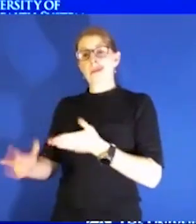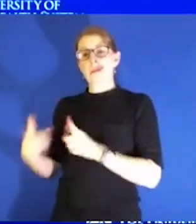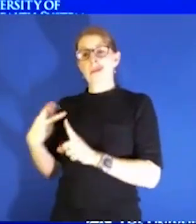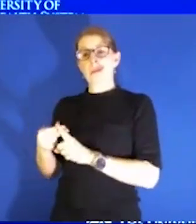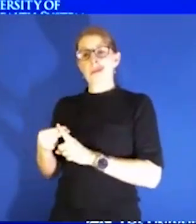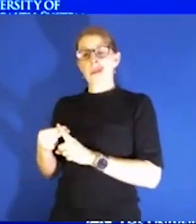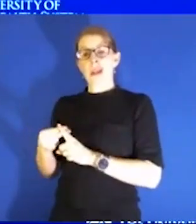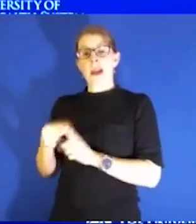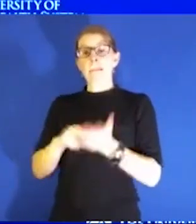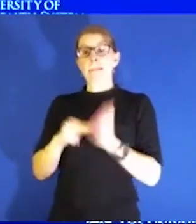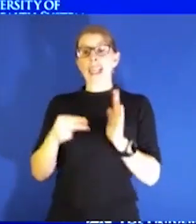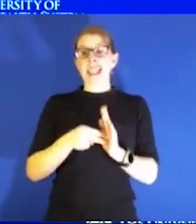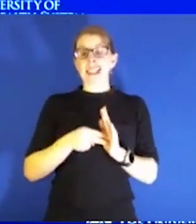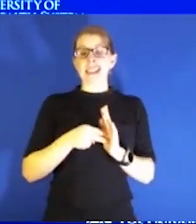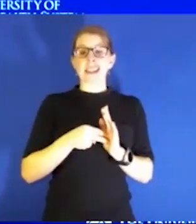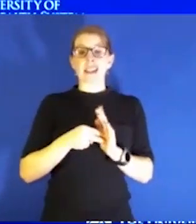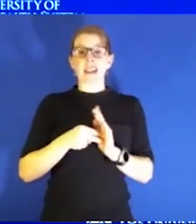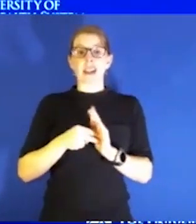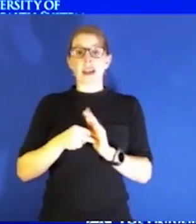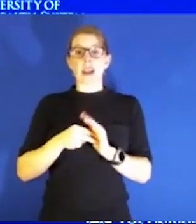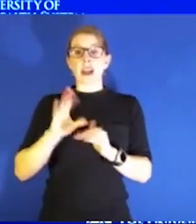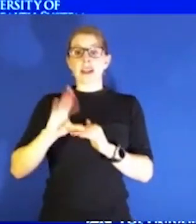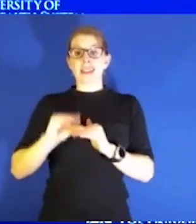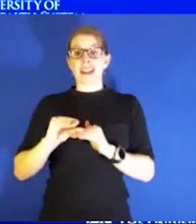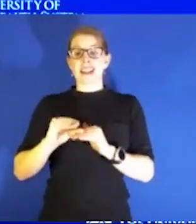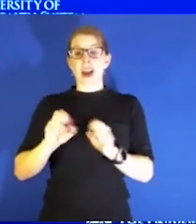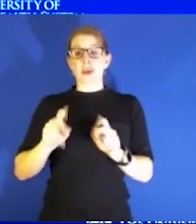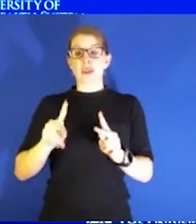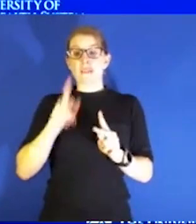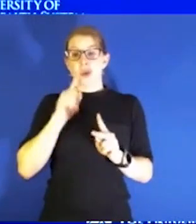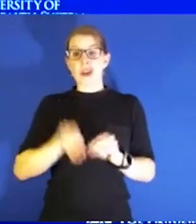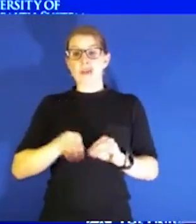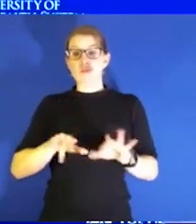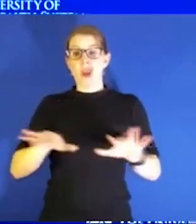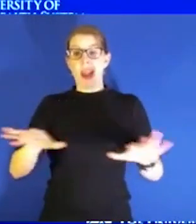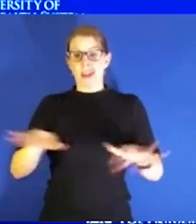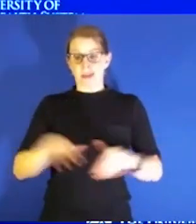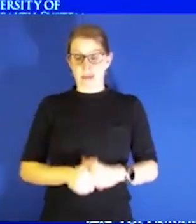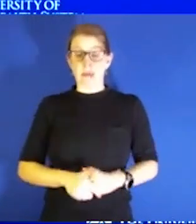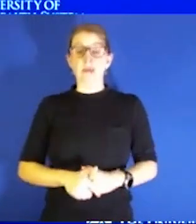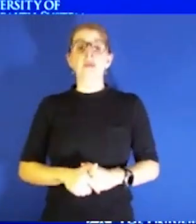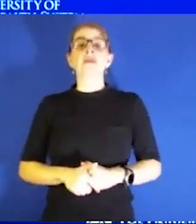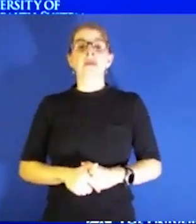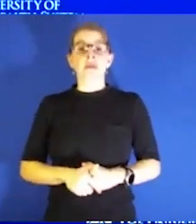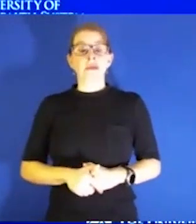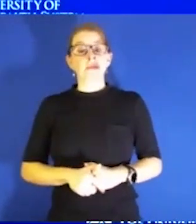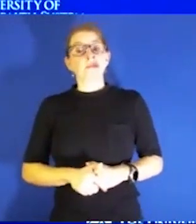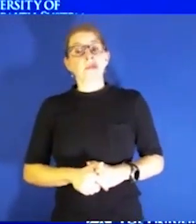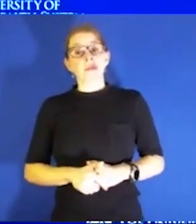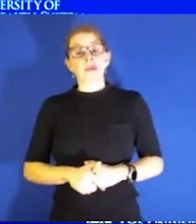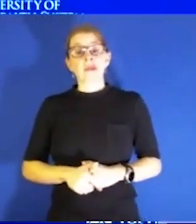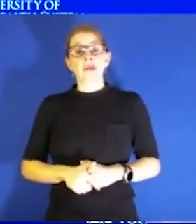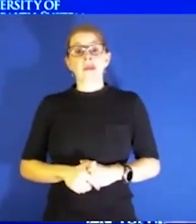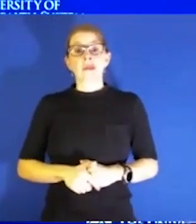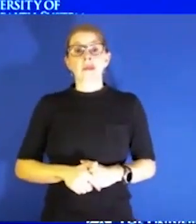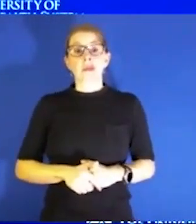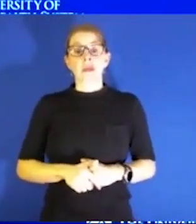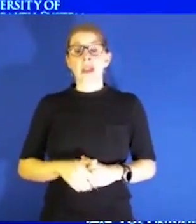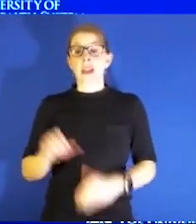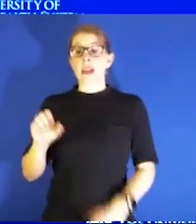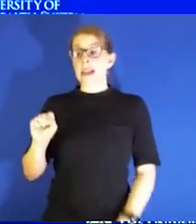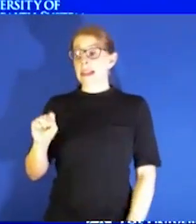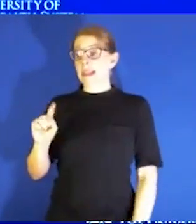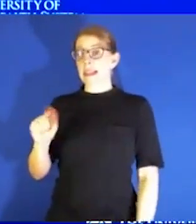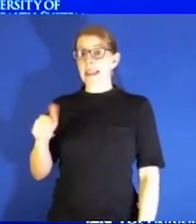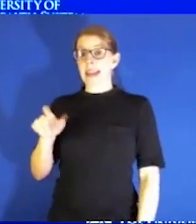have less of a chance to spread it. Now, that's a little bit quicker. You go through that stage quicker than